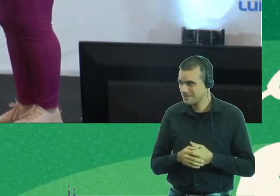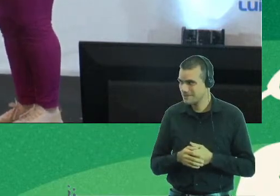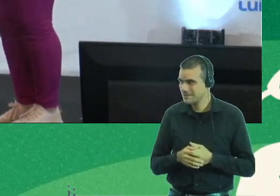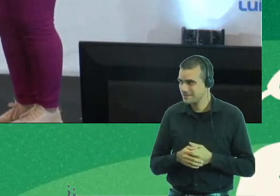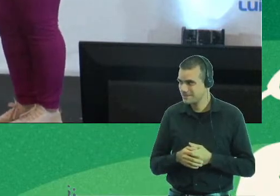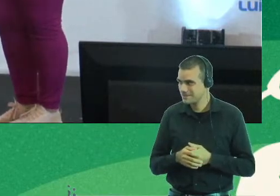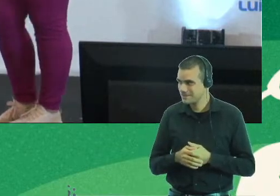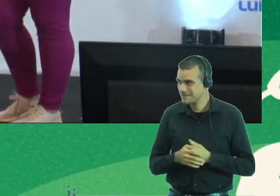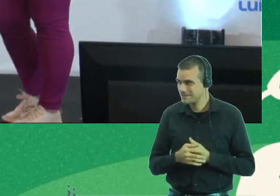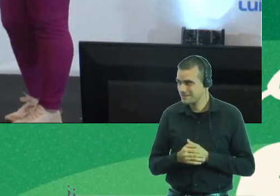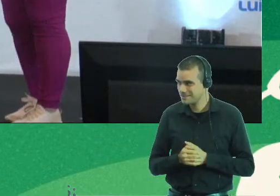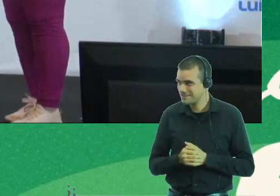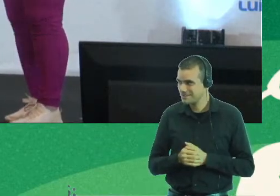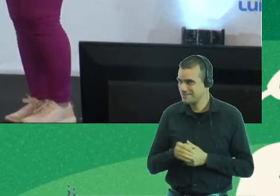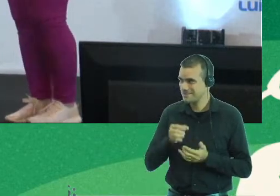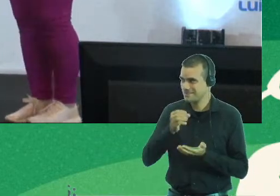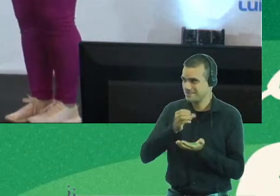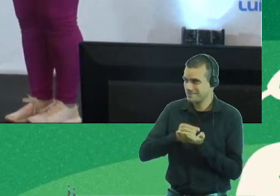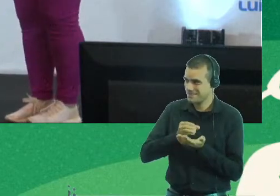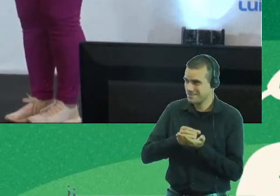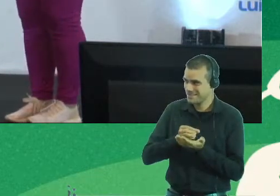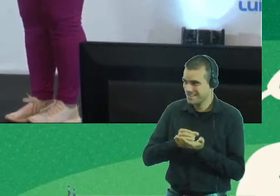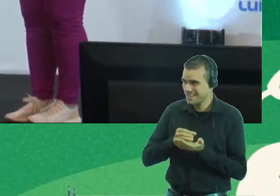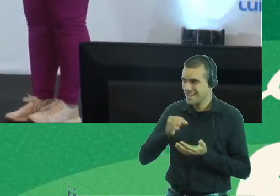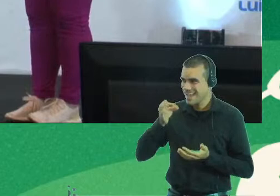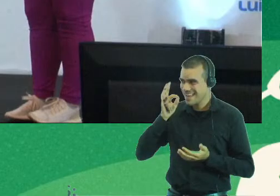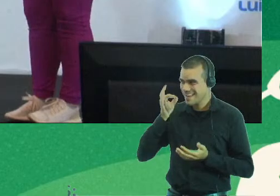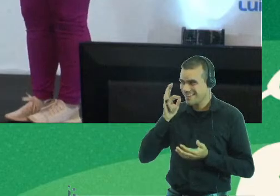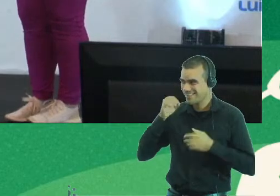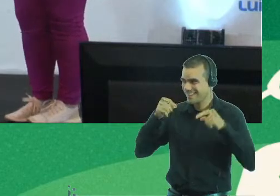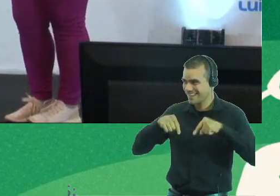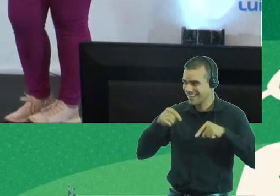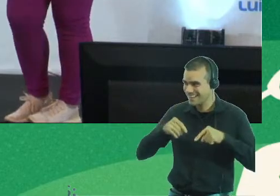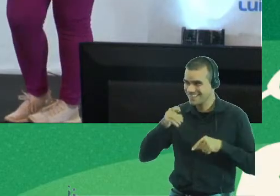cool. I'll drink my coffee out of this every day now.